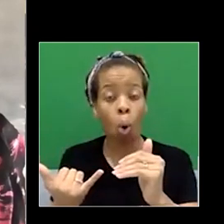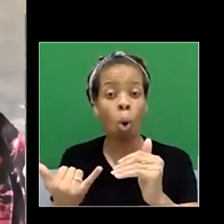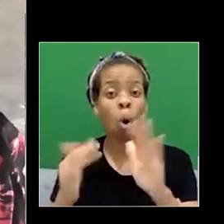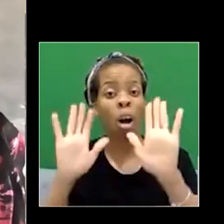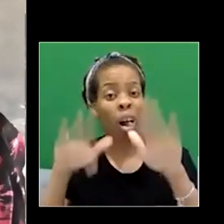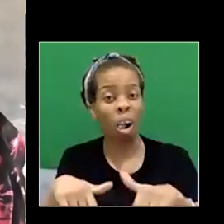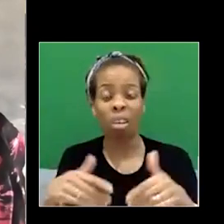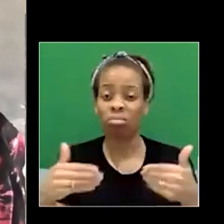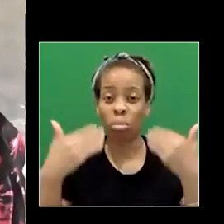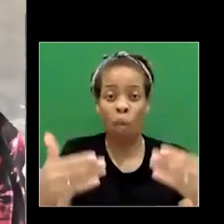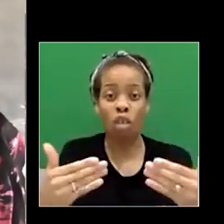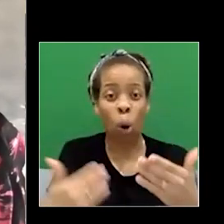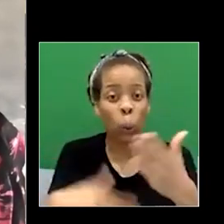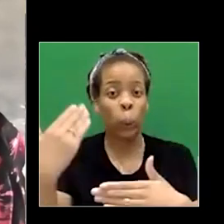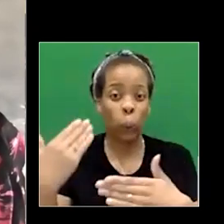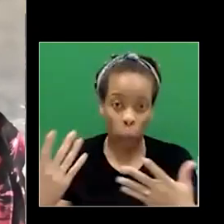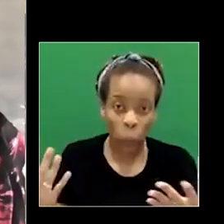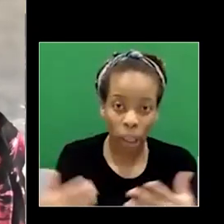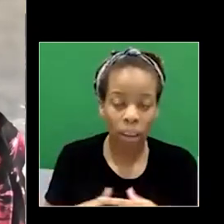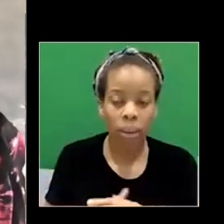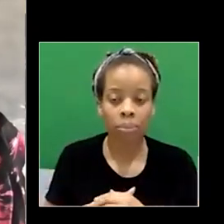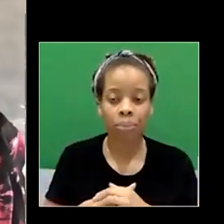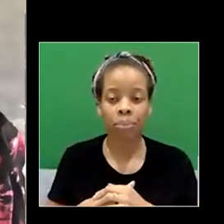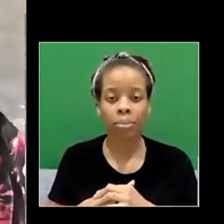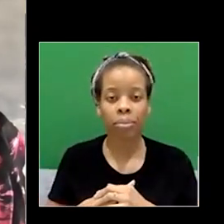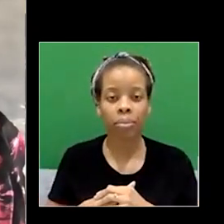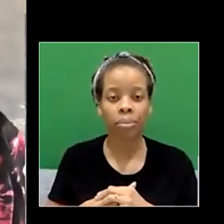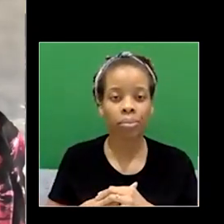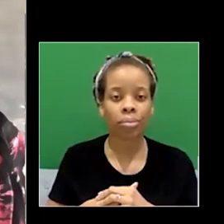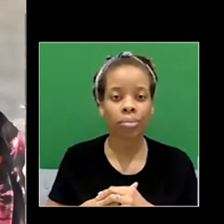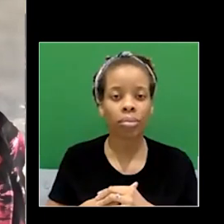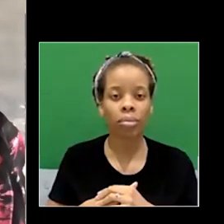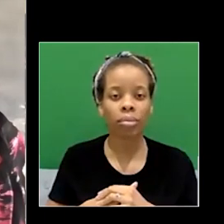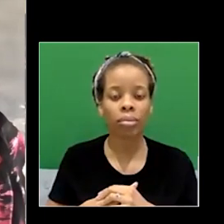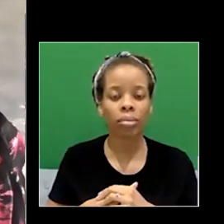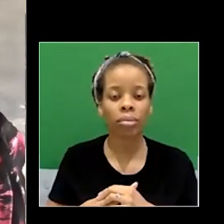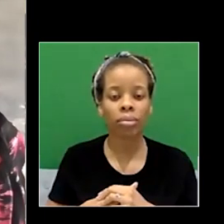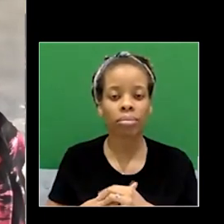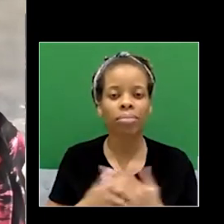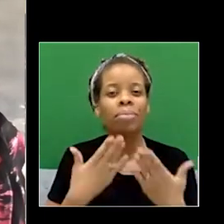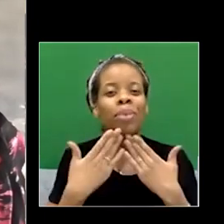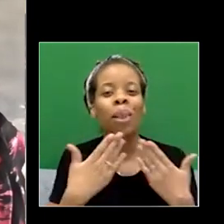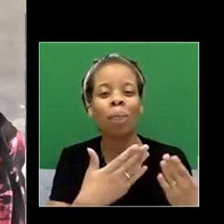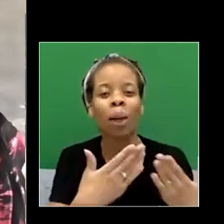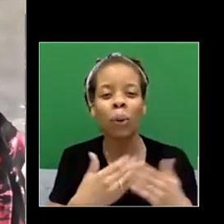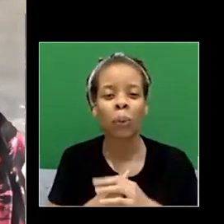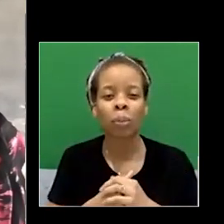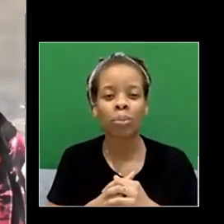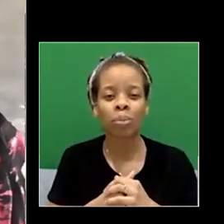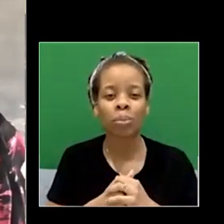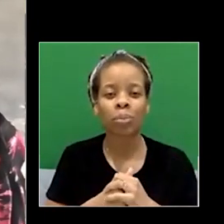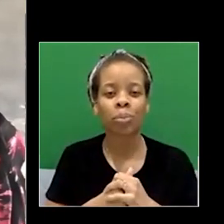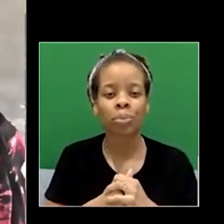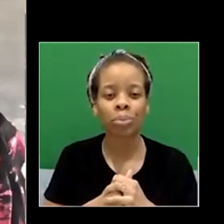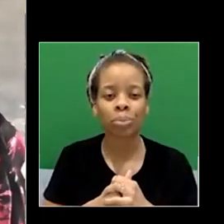else. Yeah. Thank you. And our next question came from our